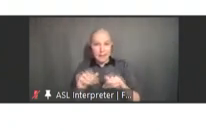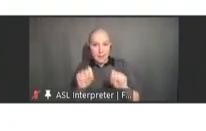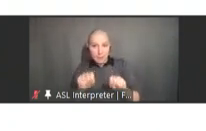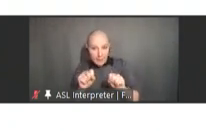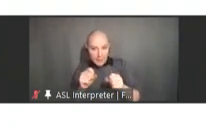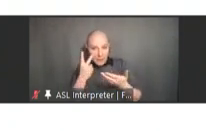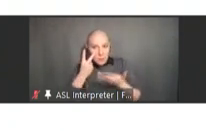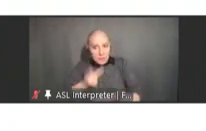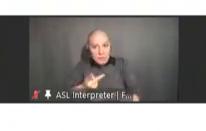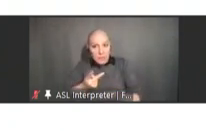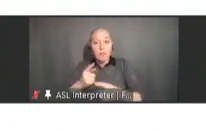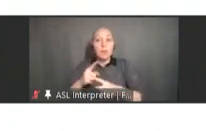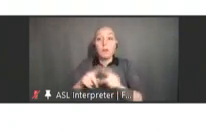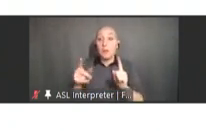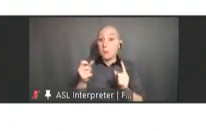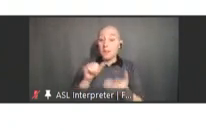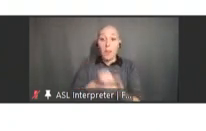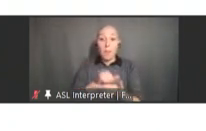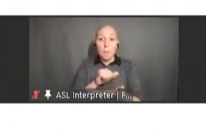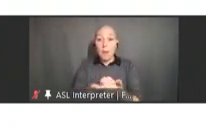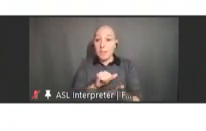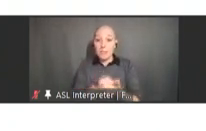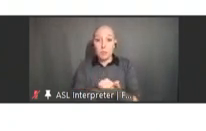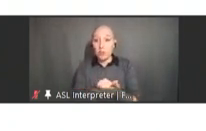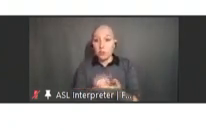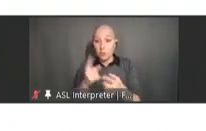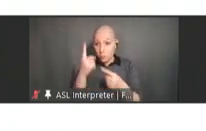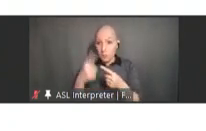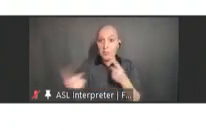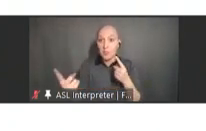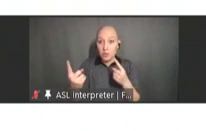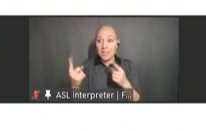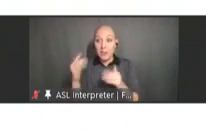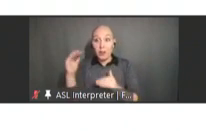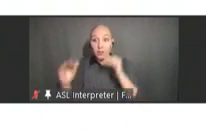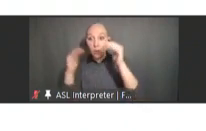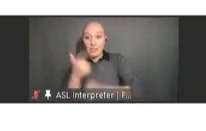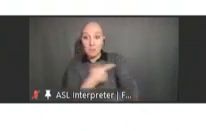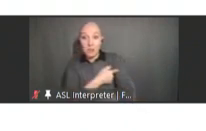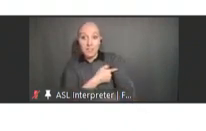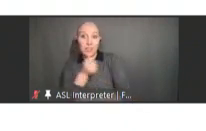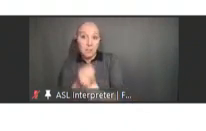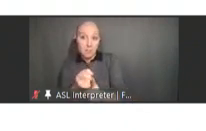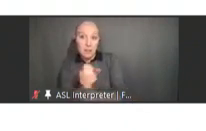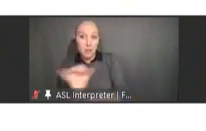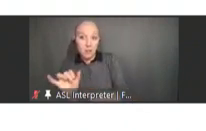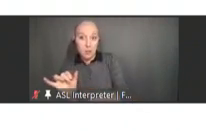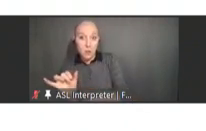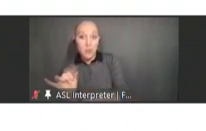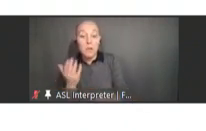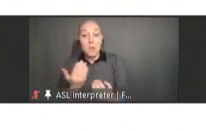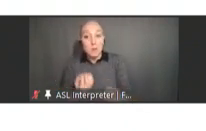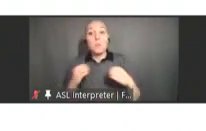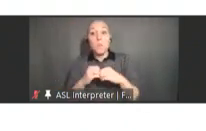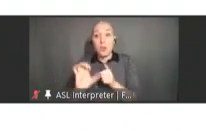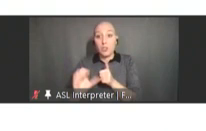that vaccines for adults were impacted as well, and may be even more challenging to